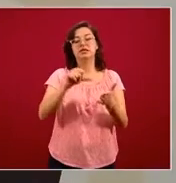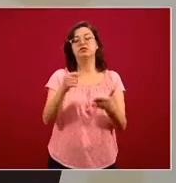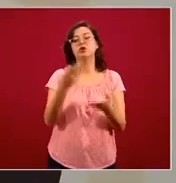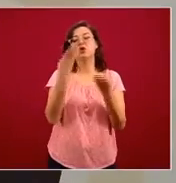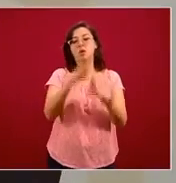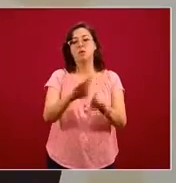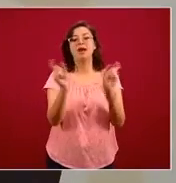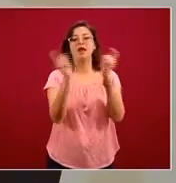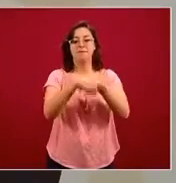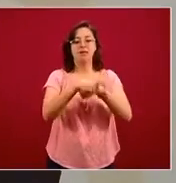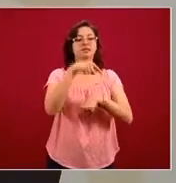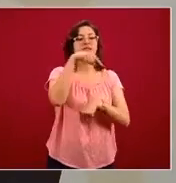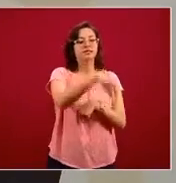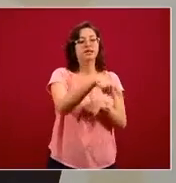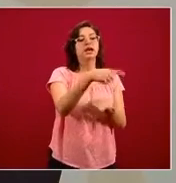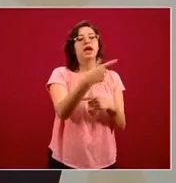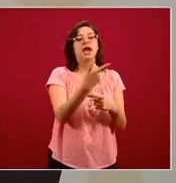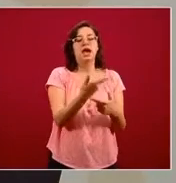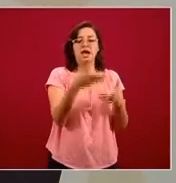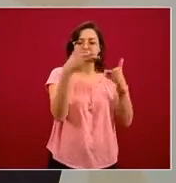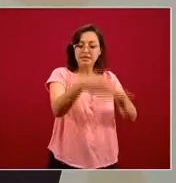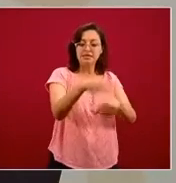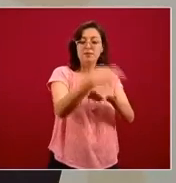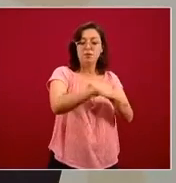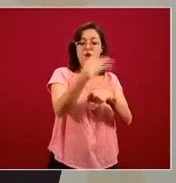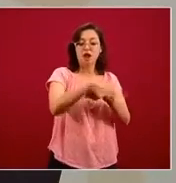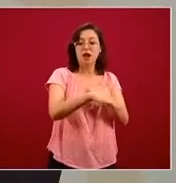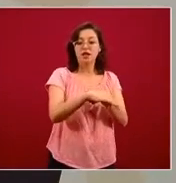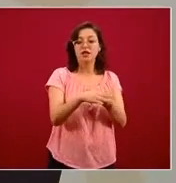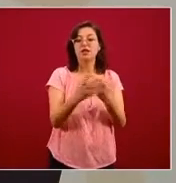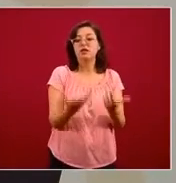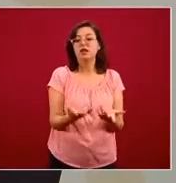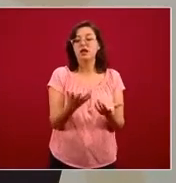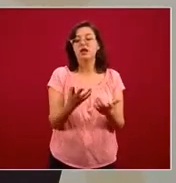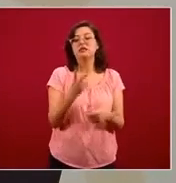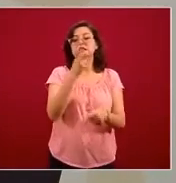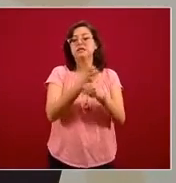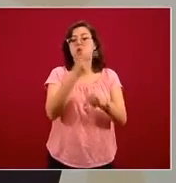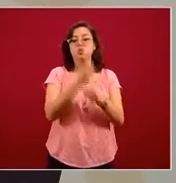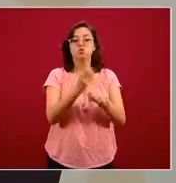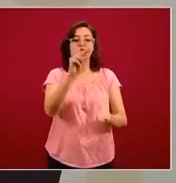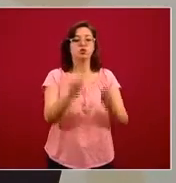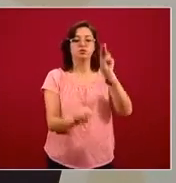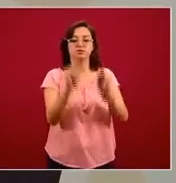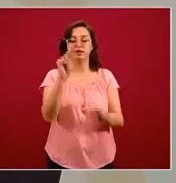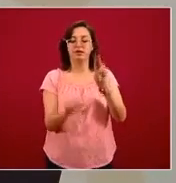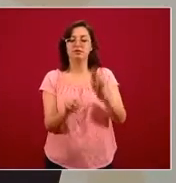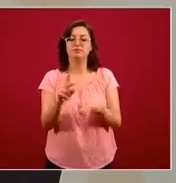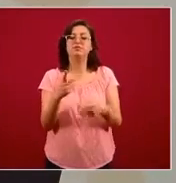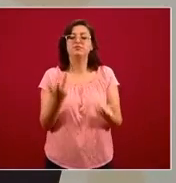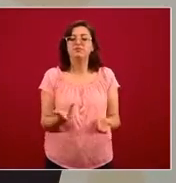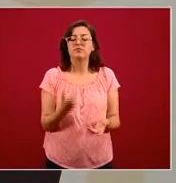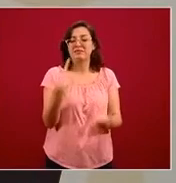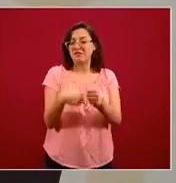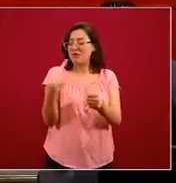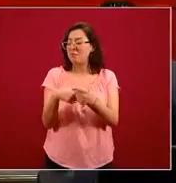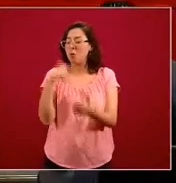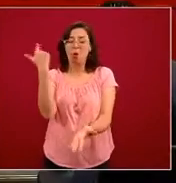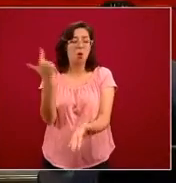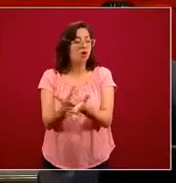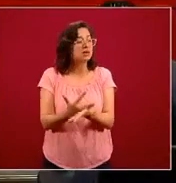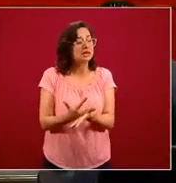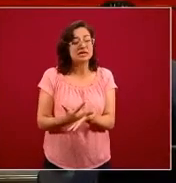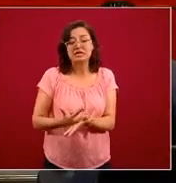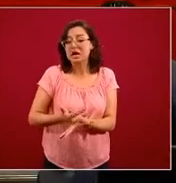hospital that was put up was going to be dealing just with secondary